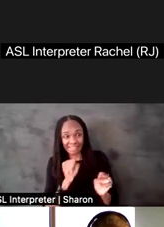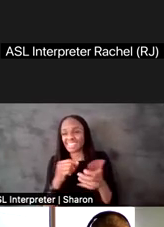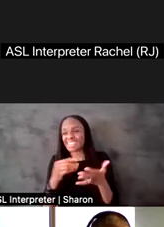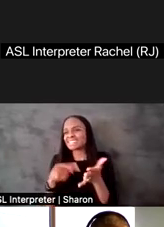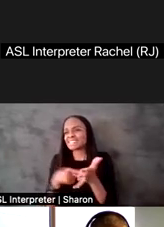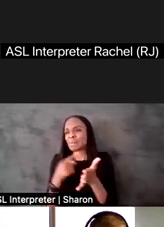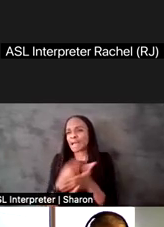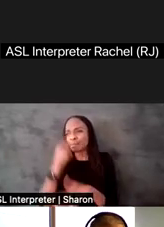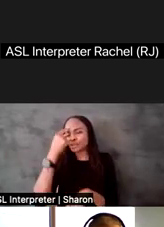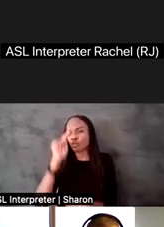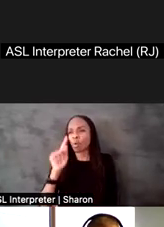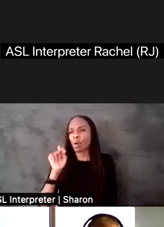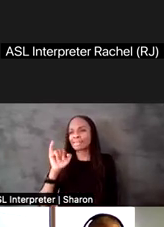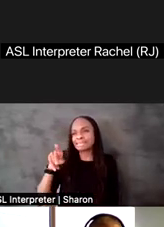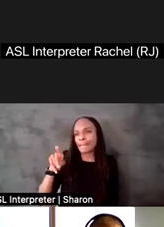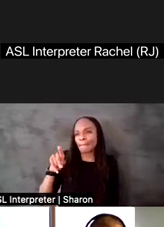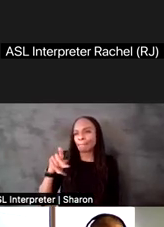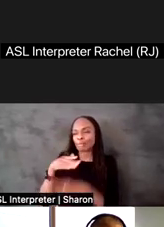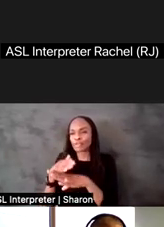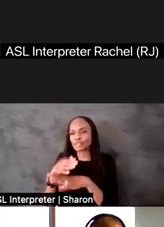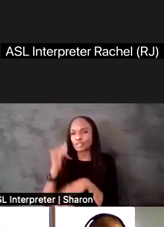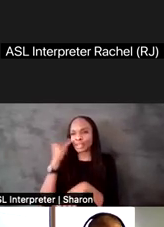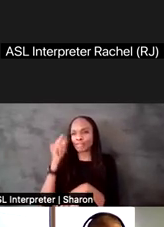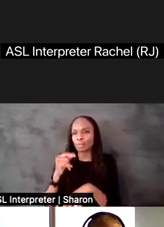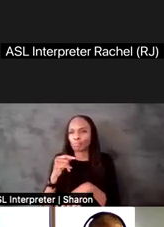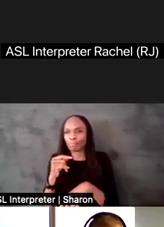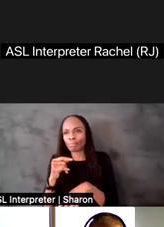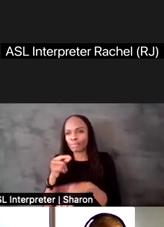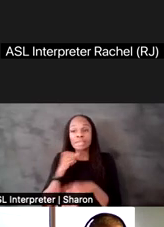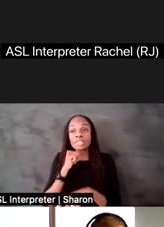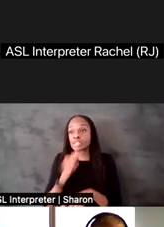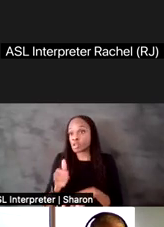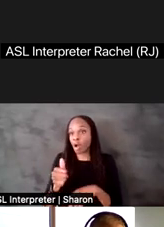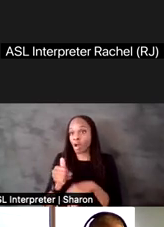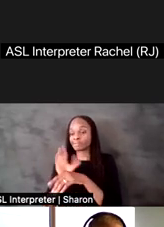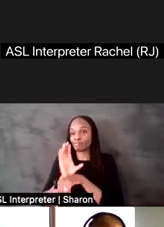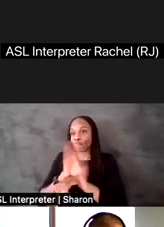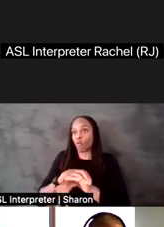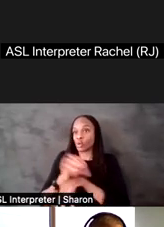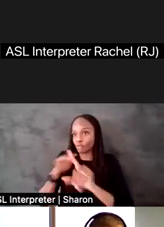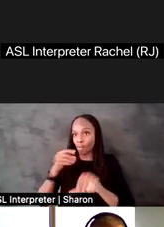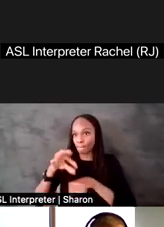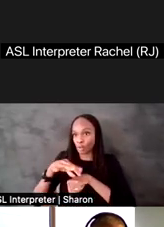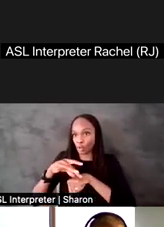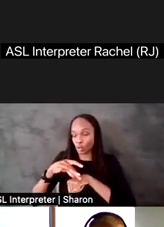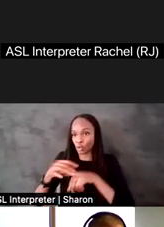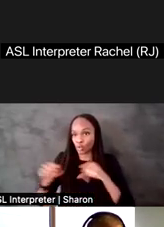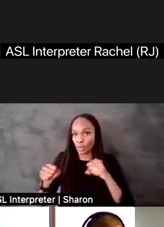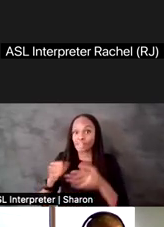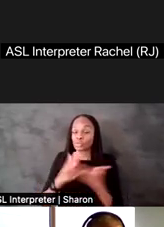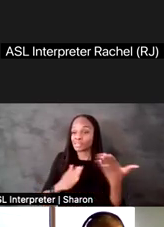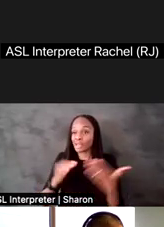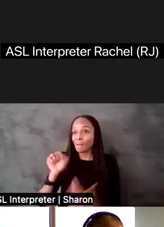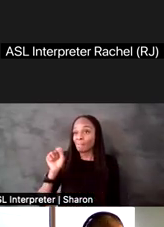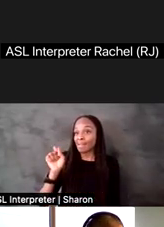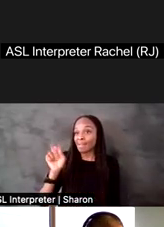prevention, where Right. like you just bump it, not the force of an earthquake. So some of these straps are, those may come